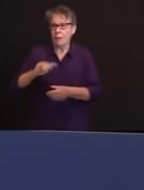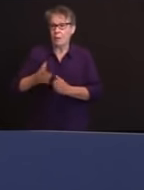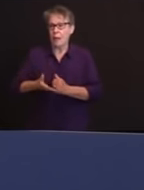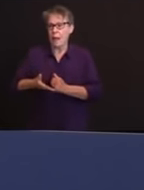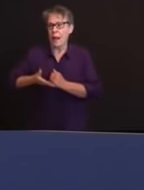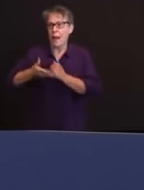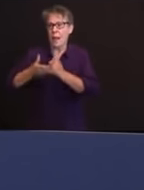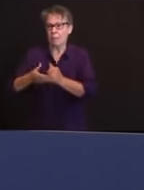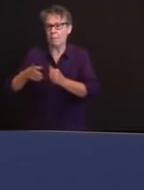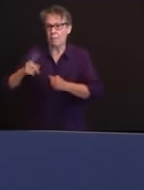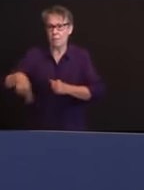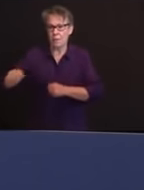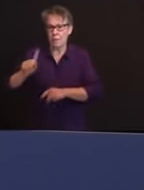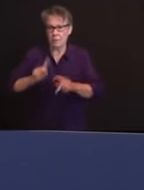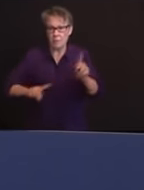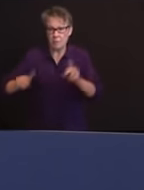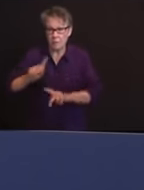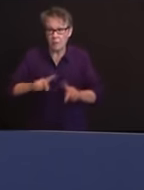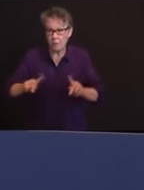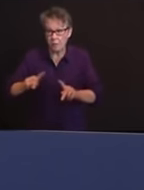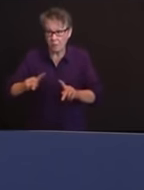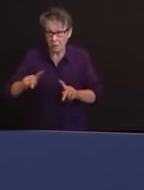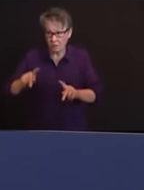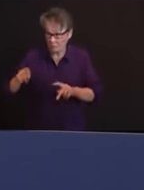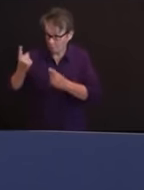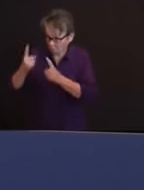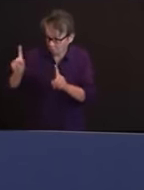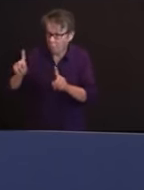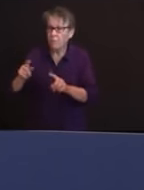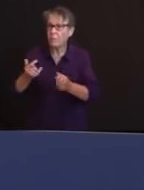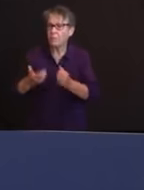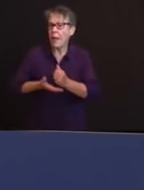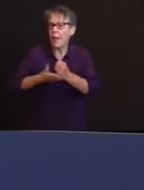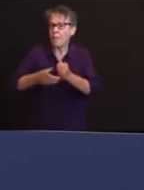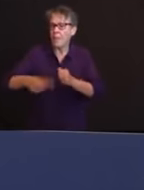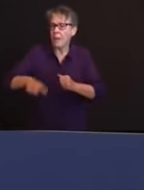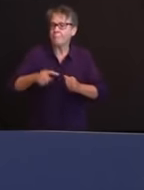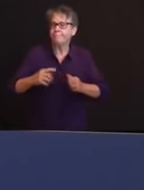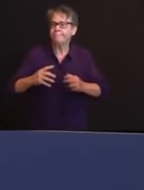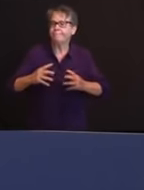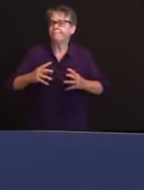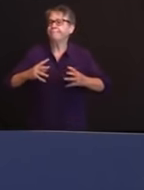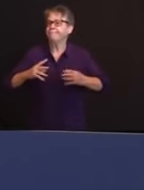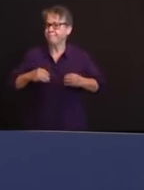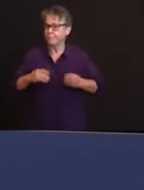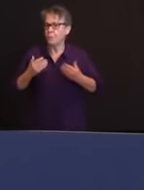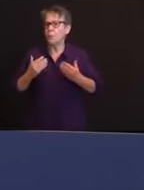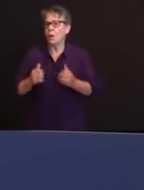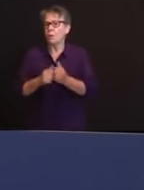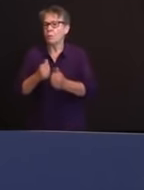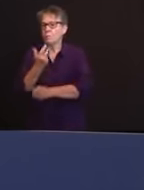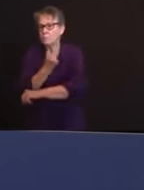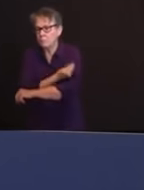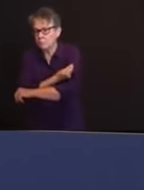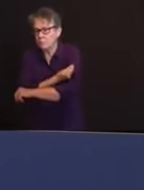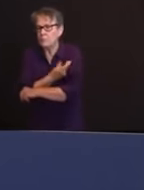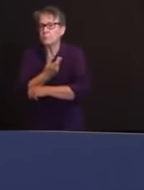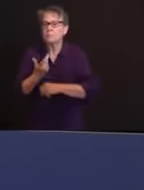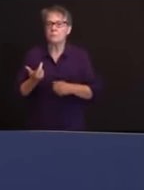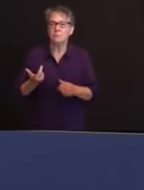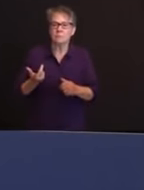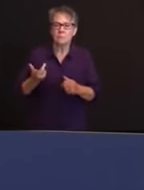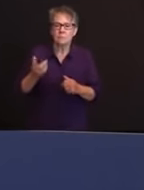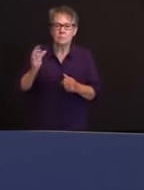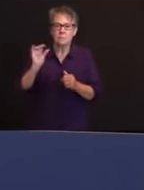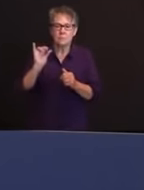so important. The department looks forward to partnering with our healthcare leaders to build public confidence in COVID-19